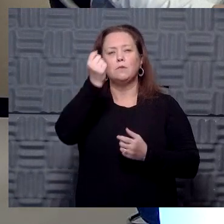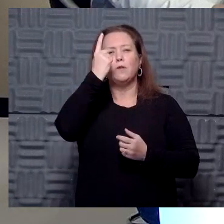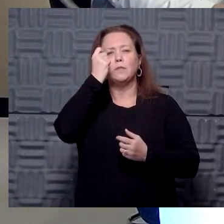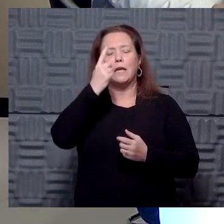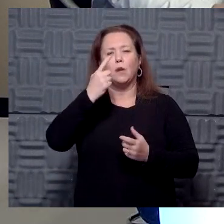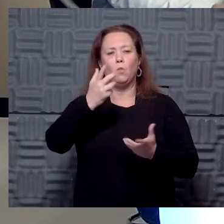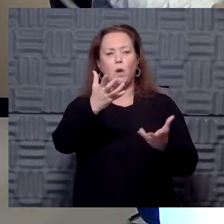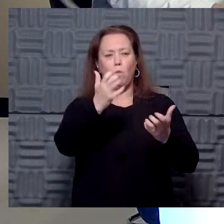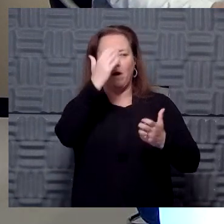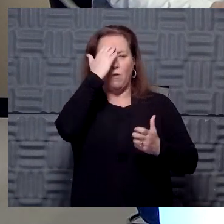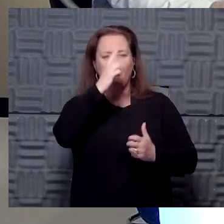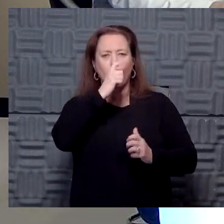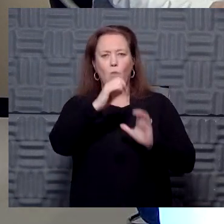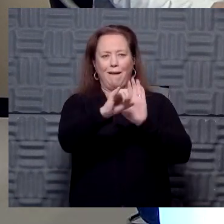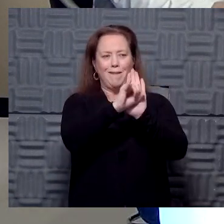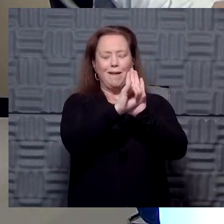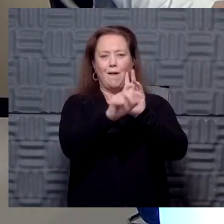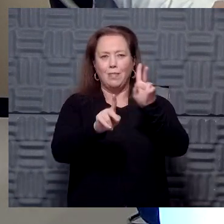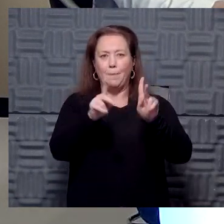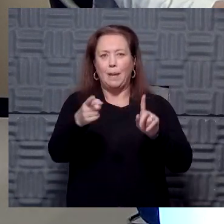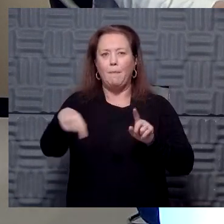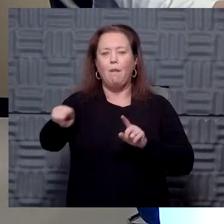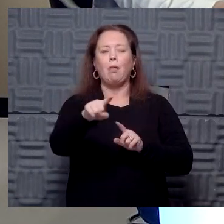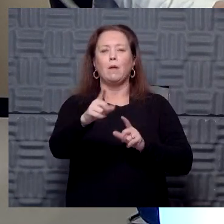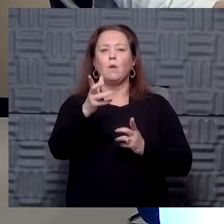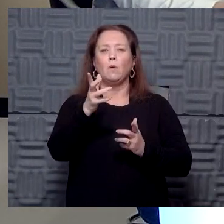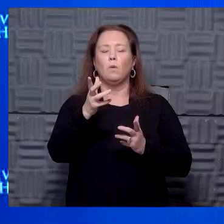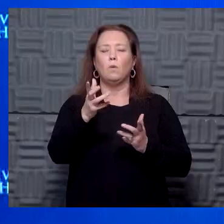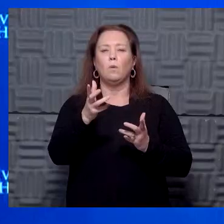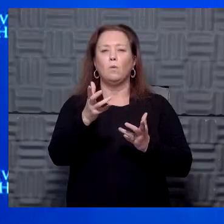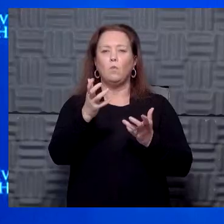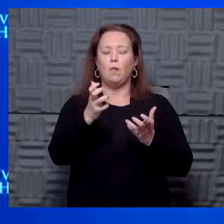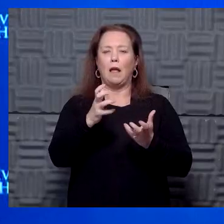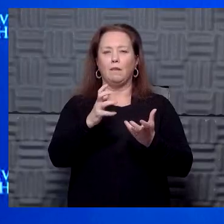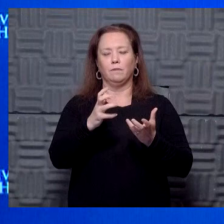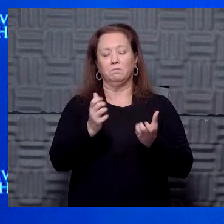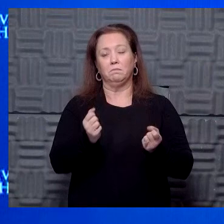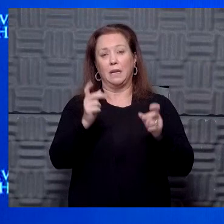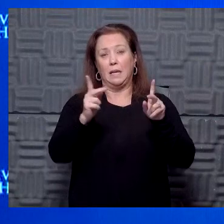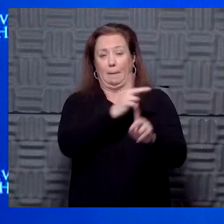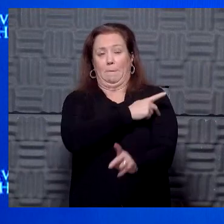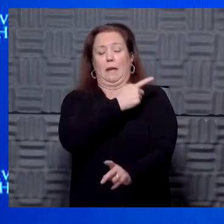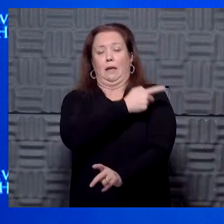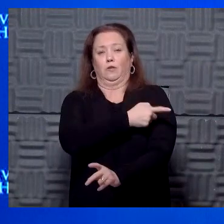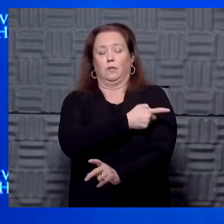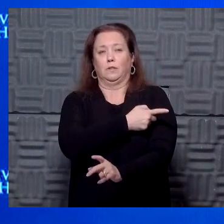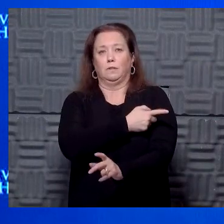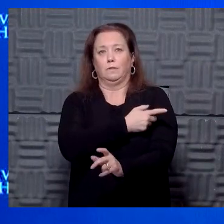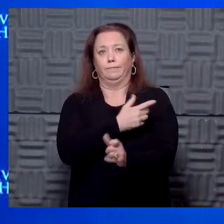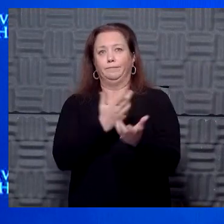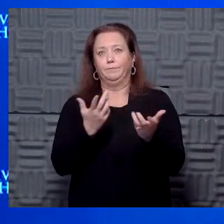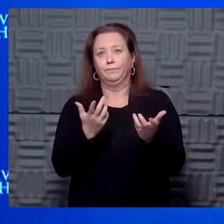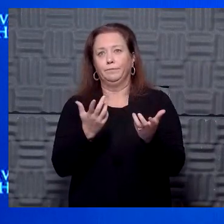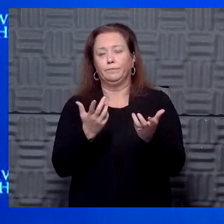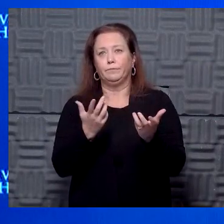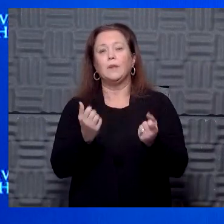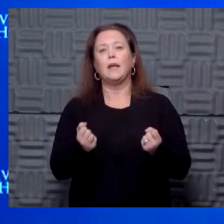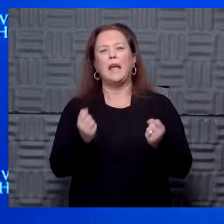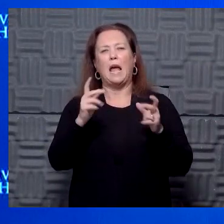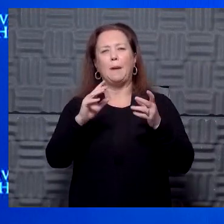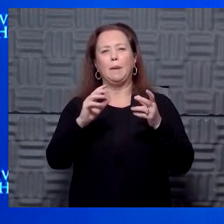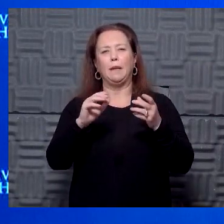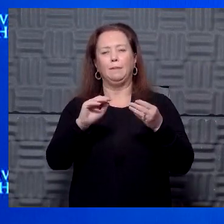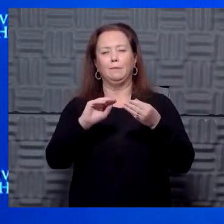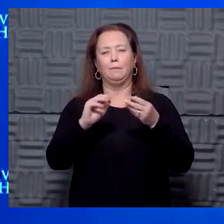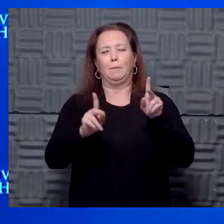want to know who those people are. We probably are going to have a pretty good volume of patients just based on the numbers that we already know